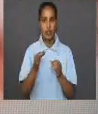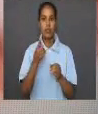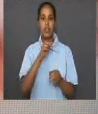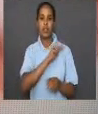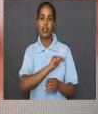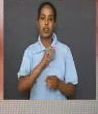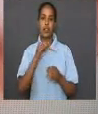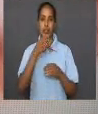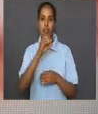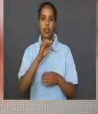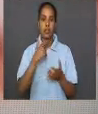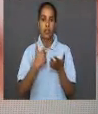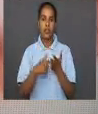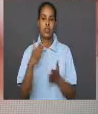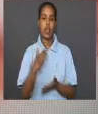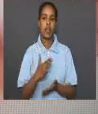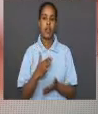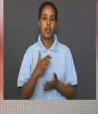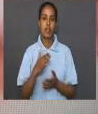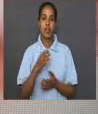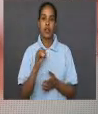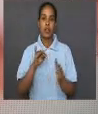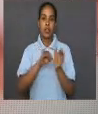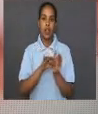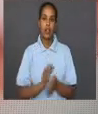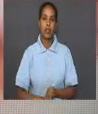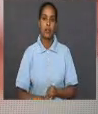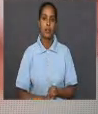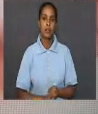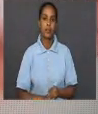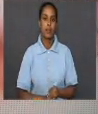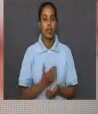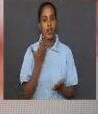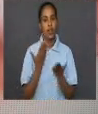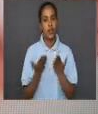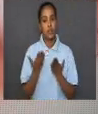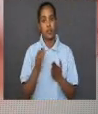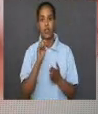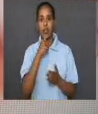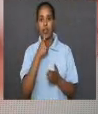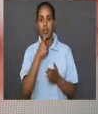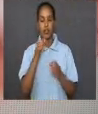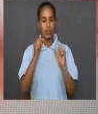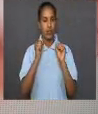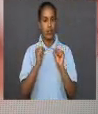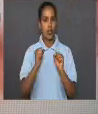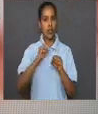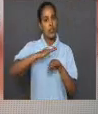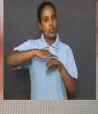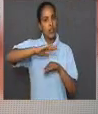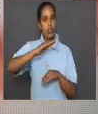the nature of the solution of this type of salt. If the acid